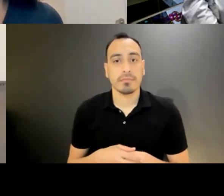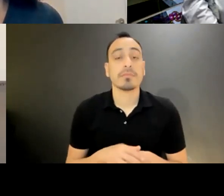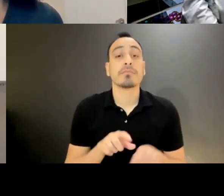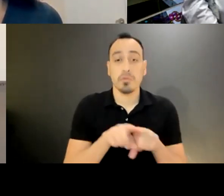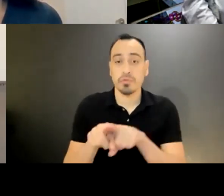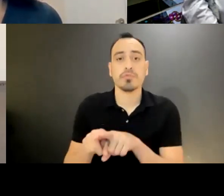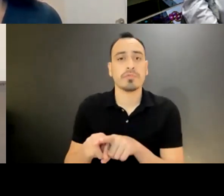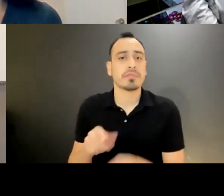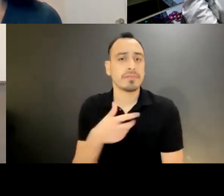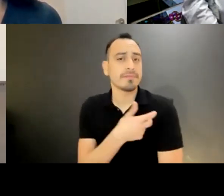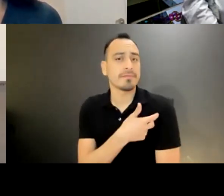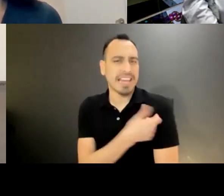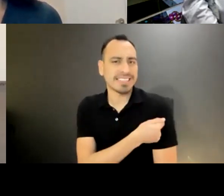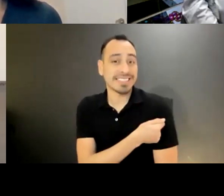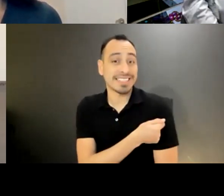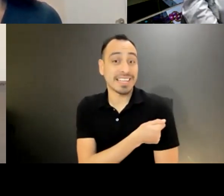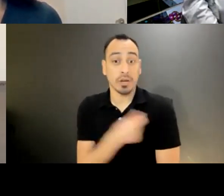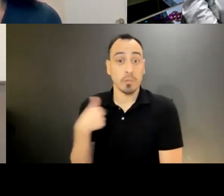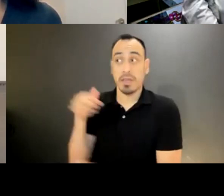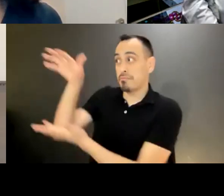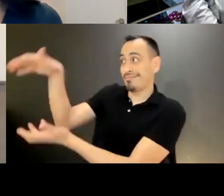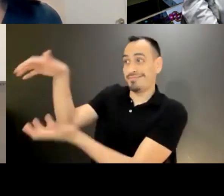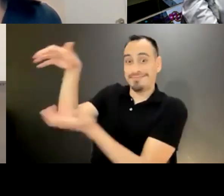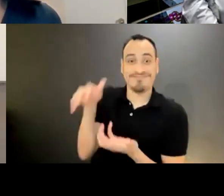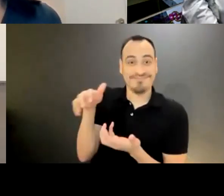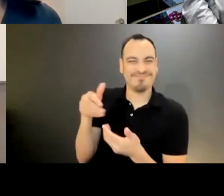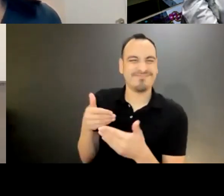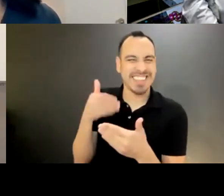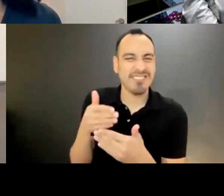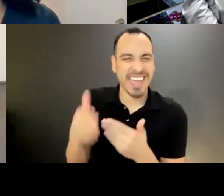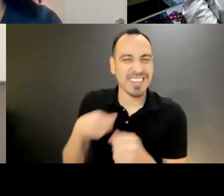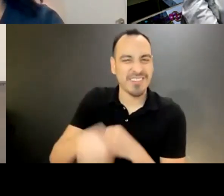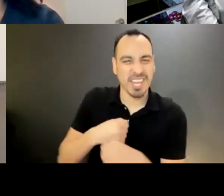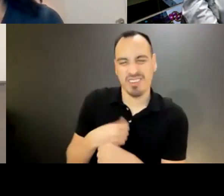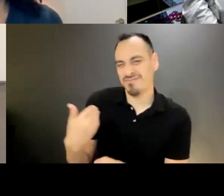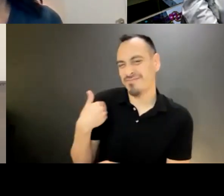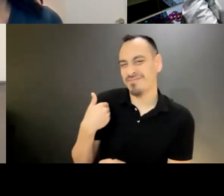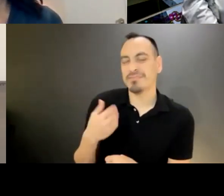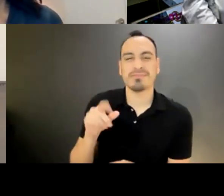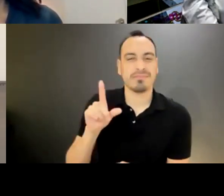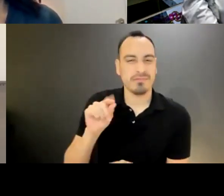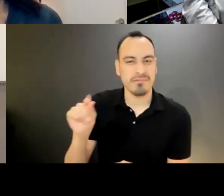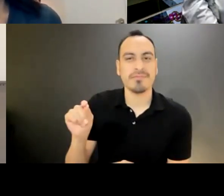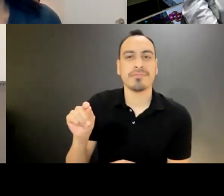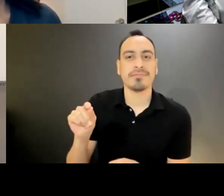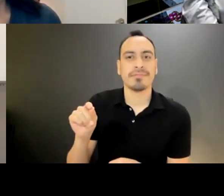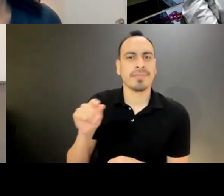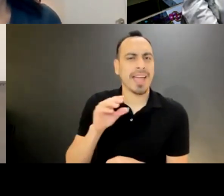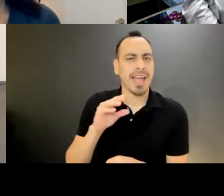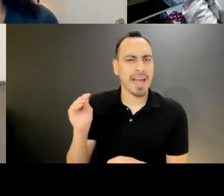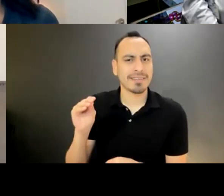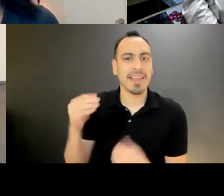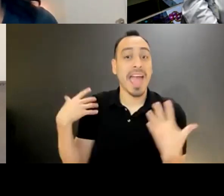at the end of the year. And so with the local health departments, which is where many of the doses